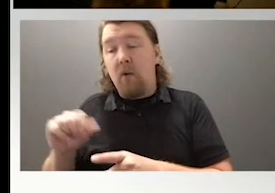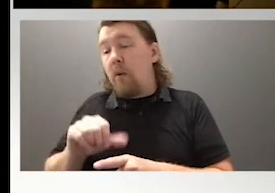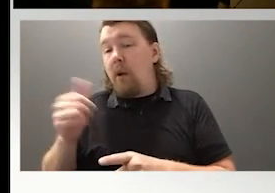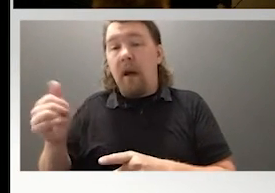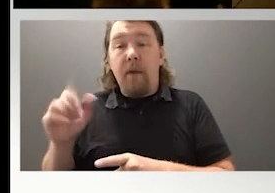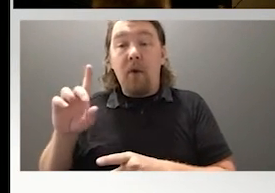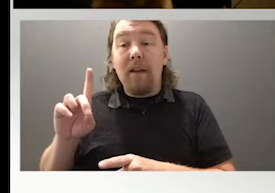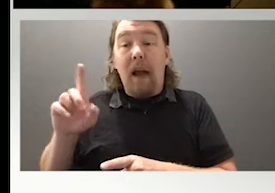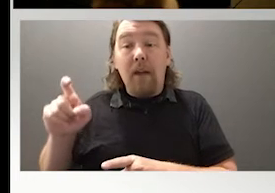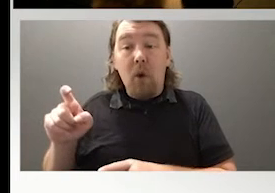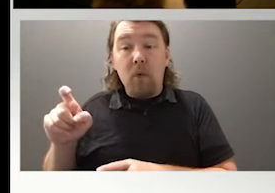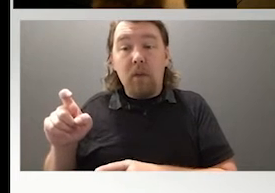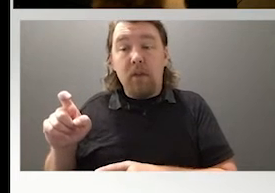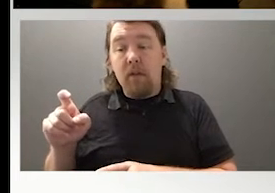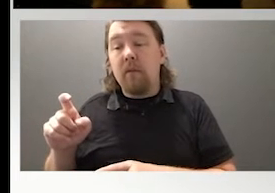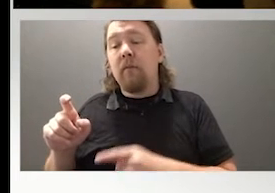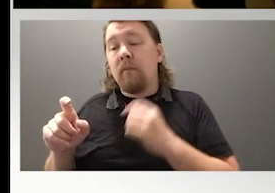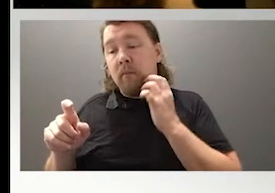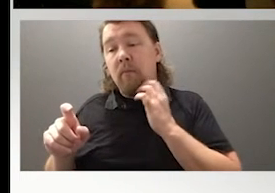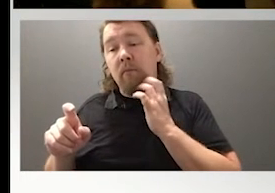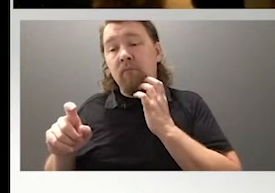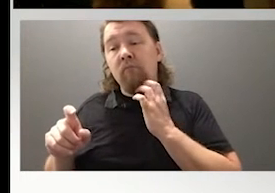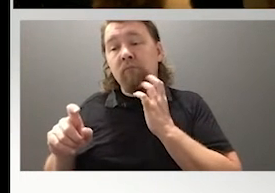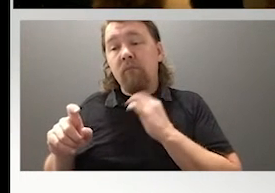another diagnosis,